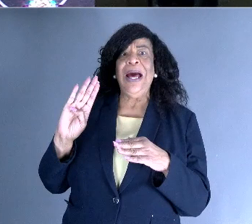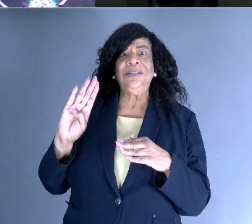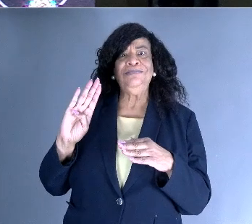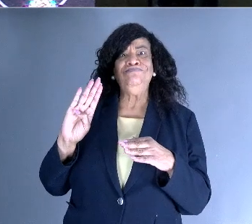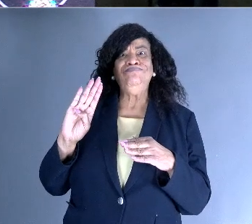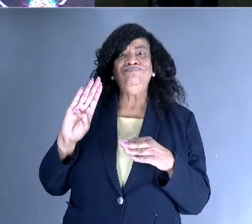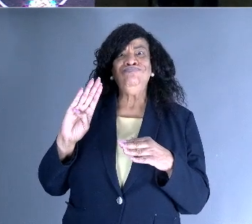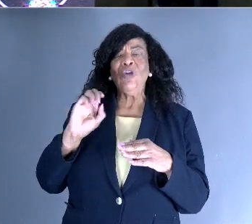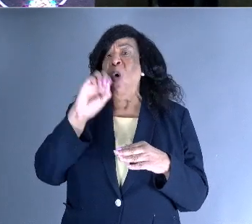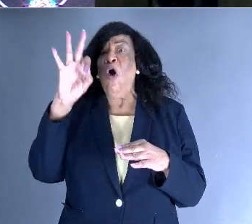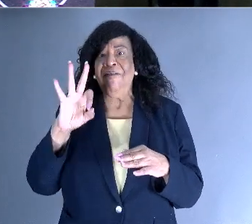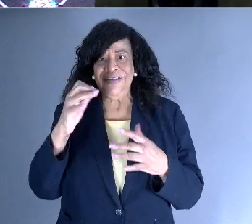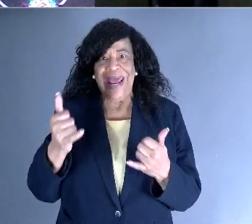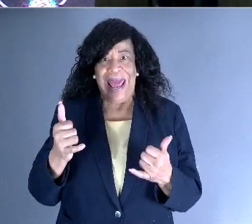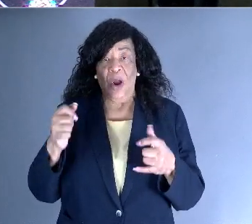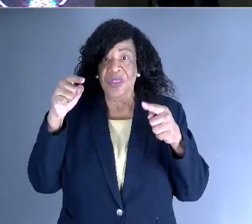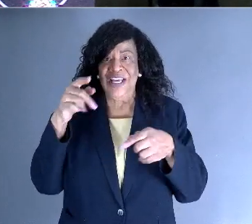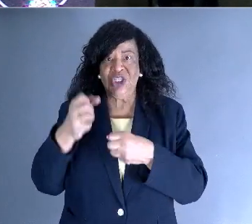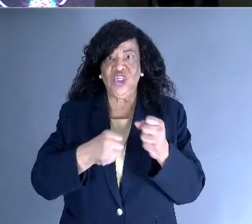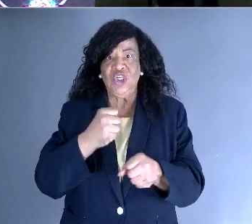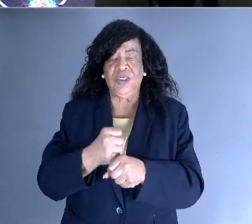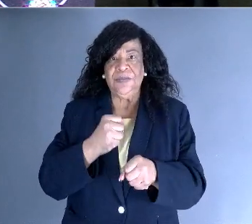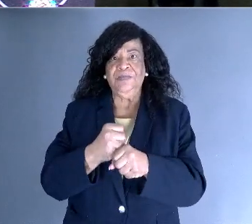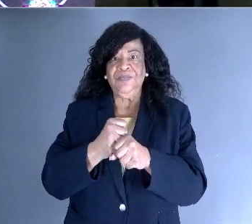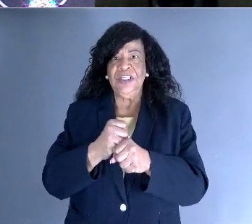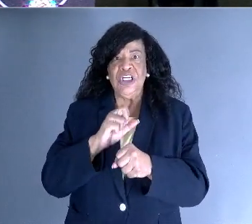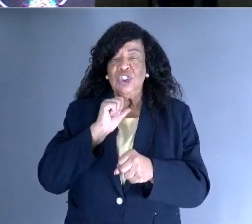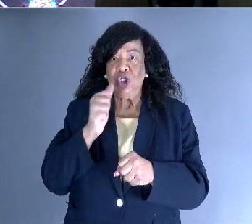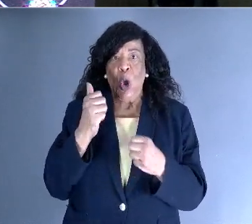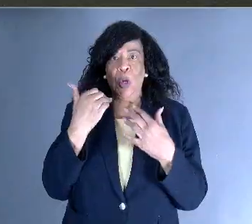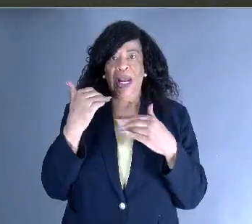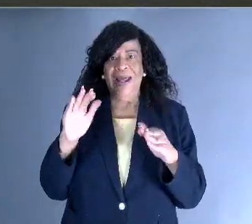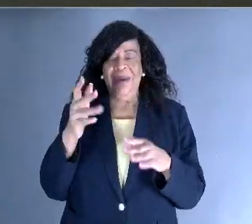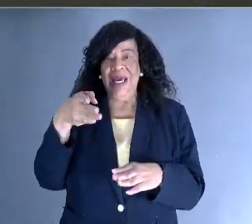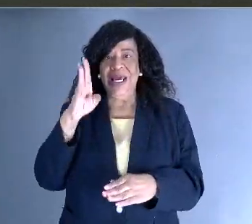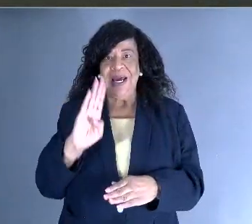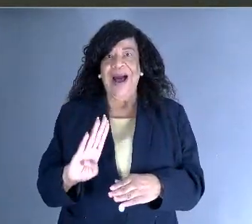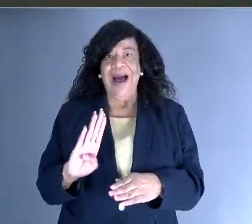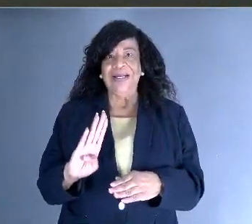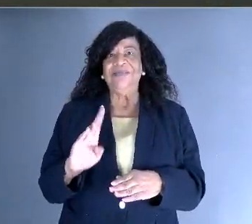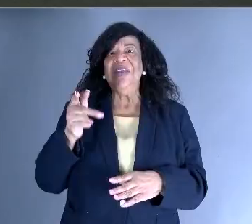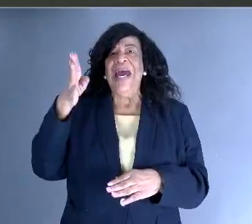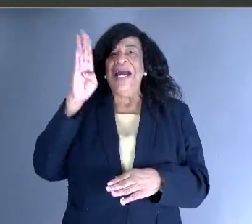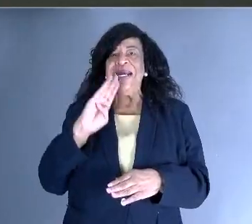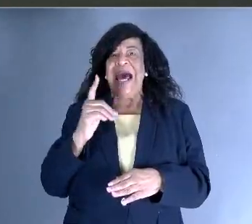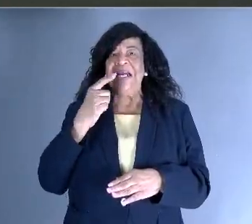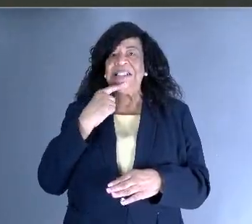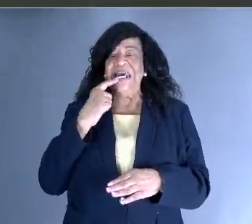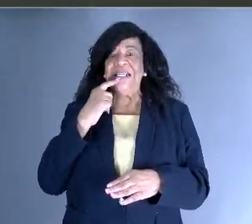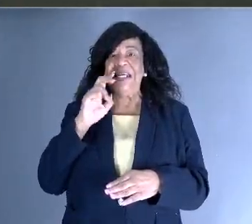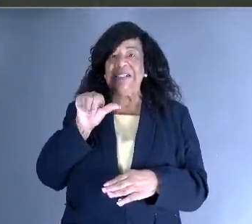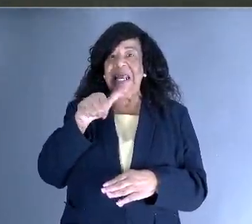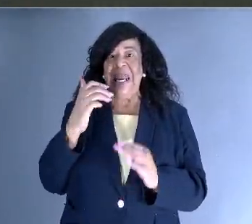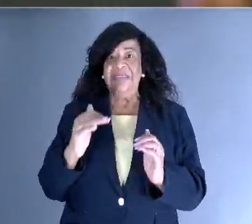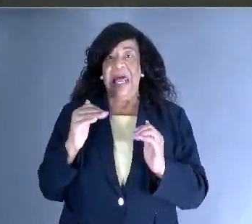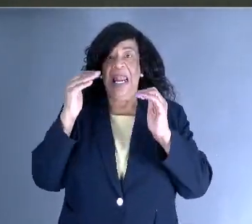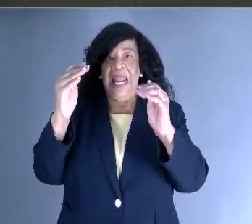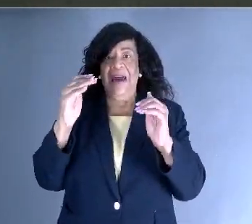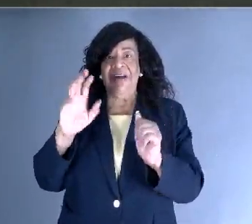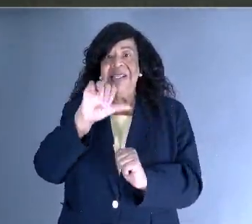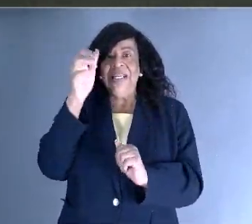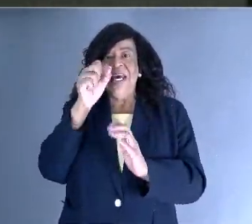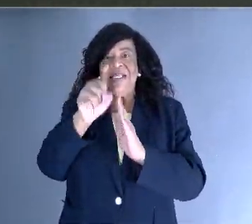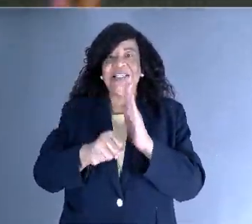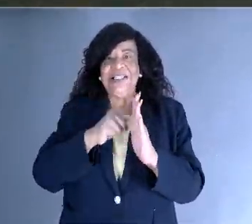and now you've been resting in that one season but God is saying there's another level there's another season there's another glory